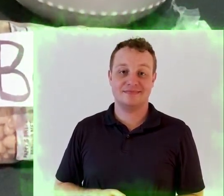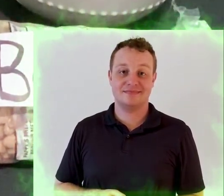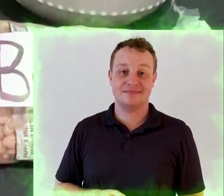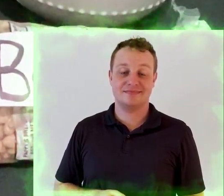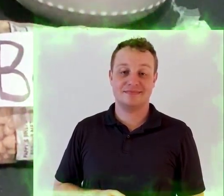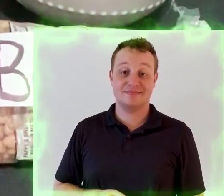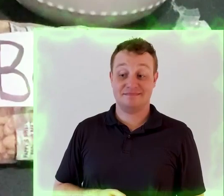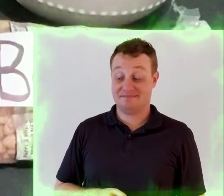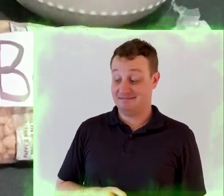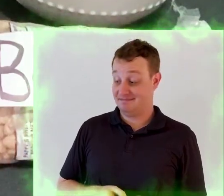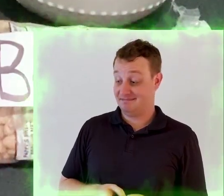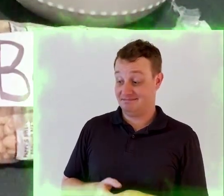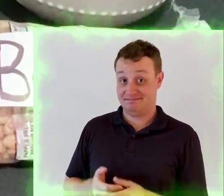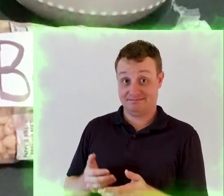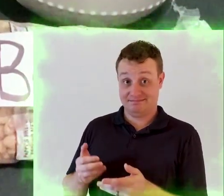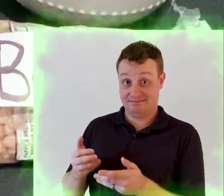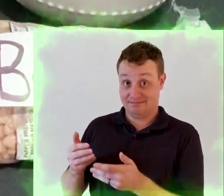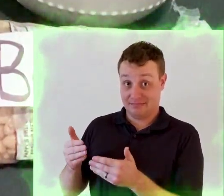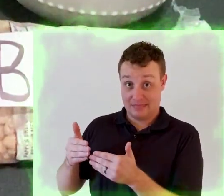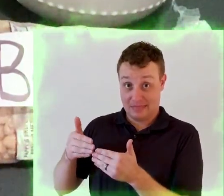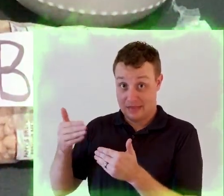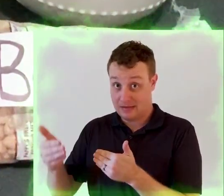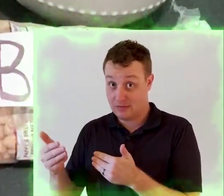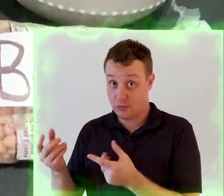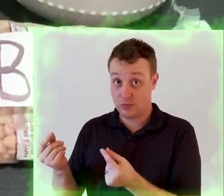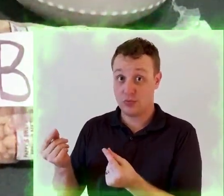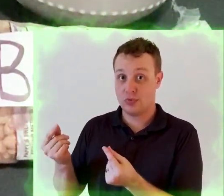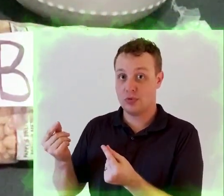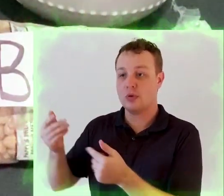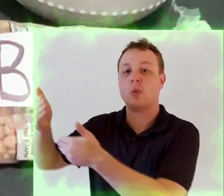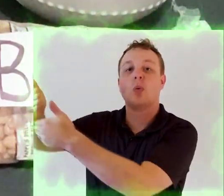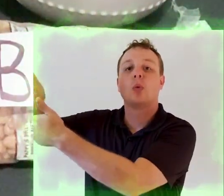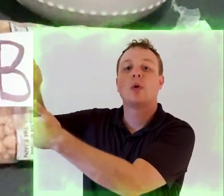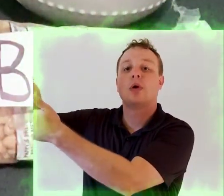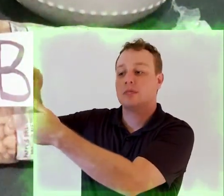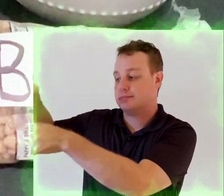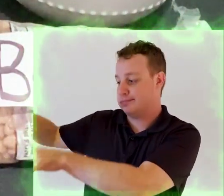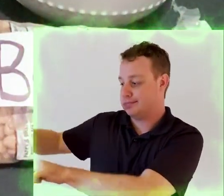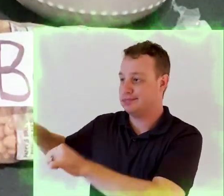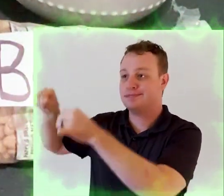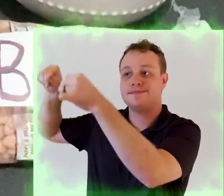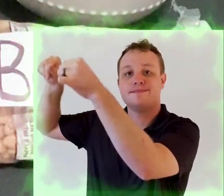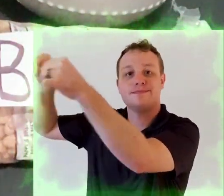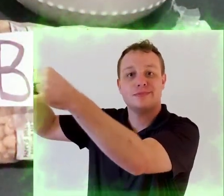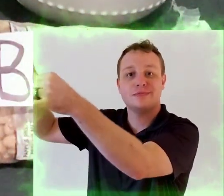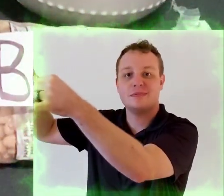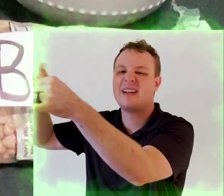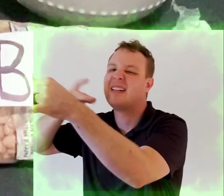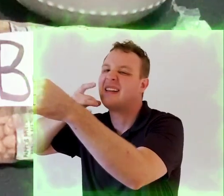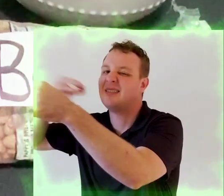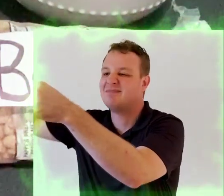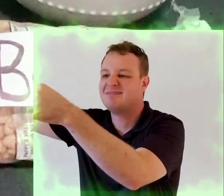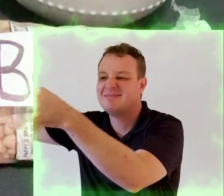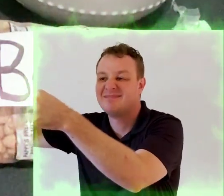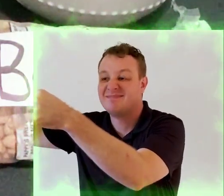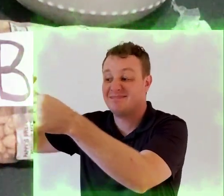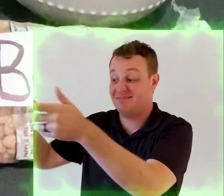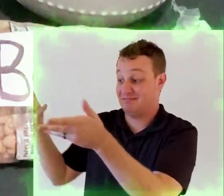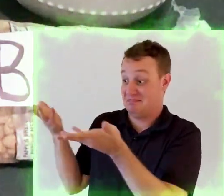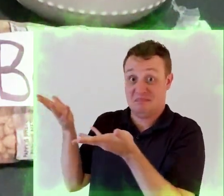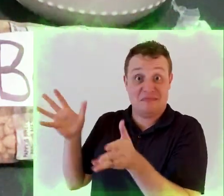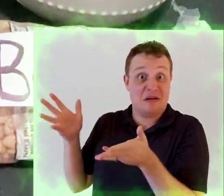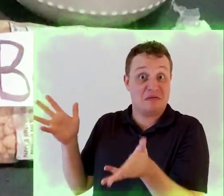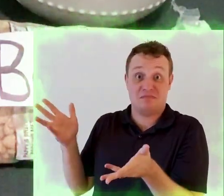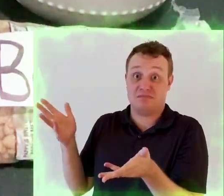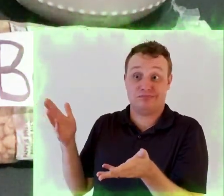And we're going to hang it up in a window that gets a lot of sunlight. And guess what? That's it. That is all you have to do to get